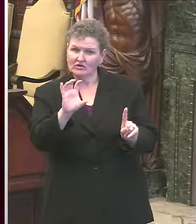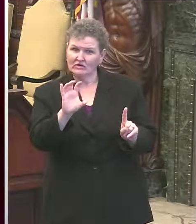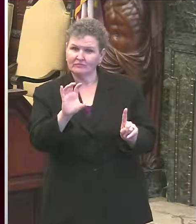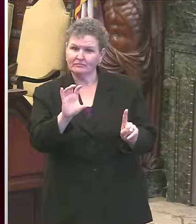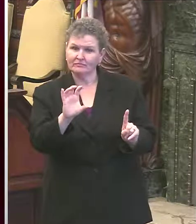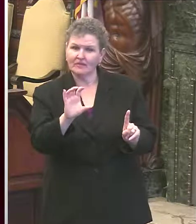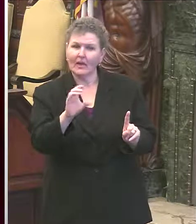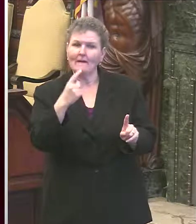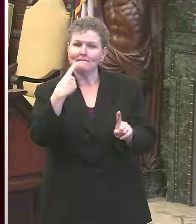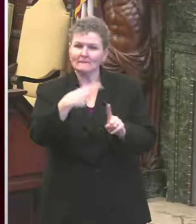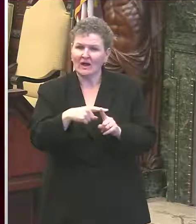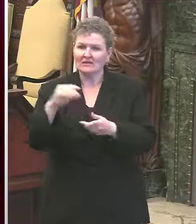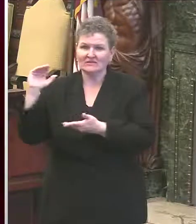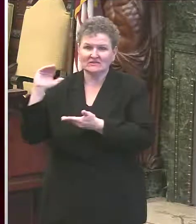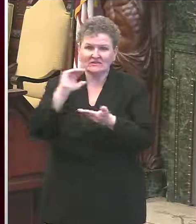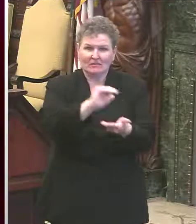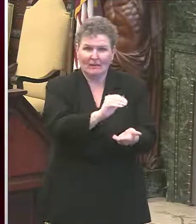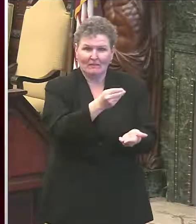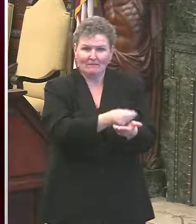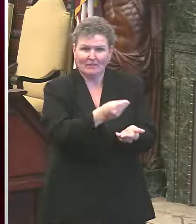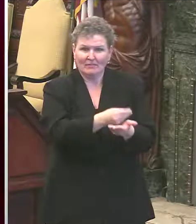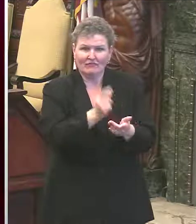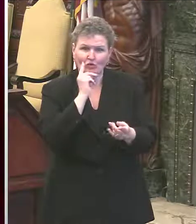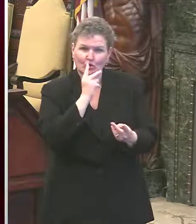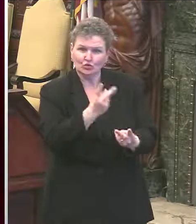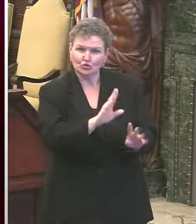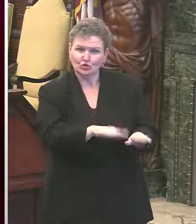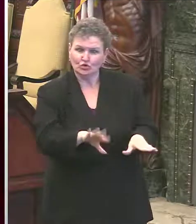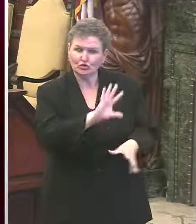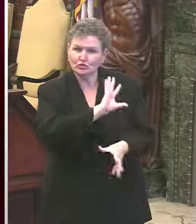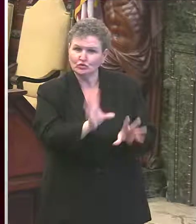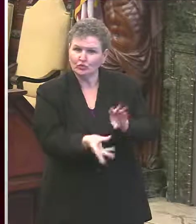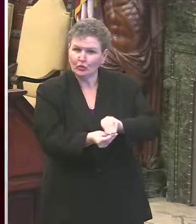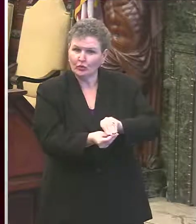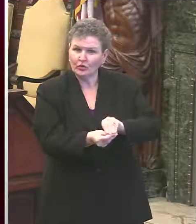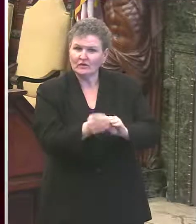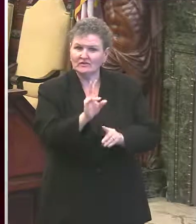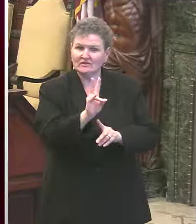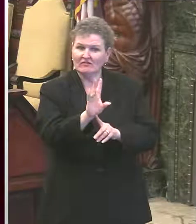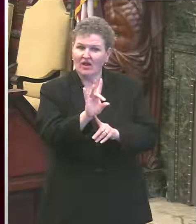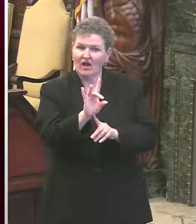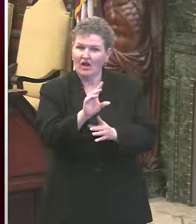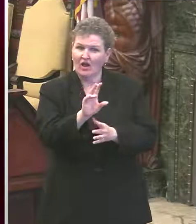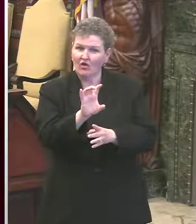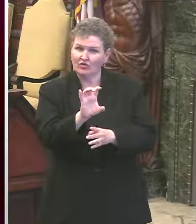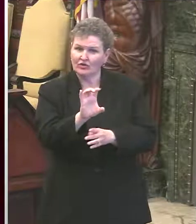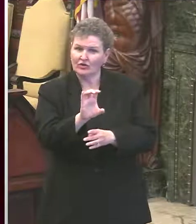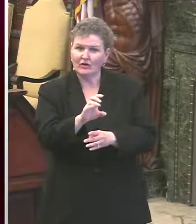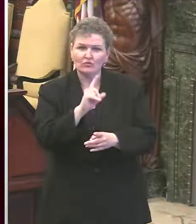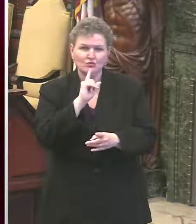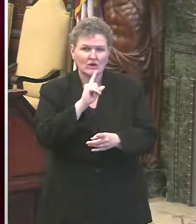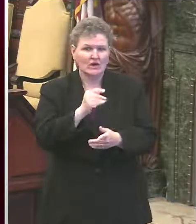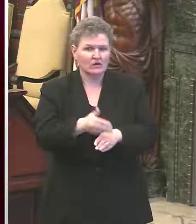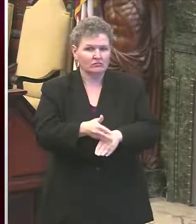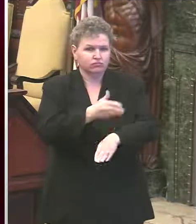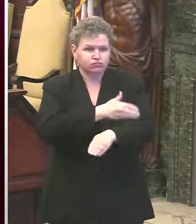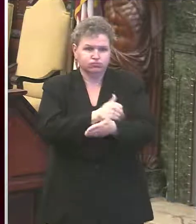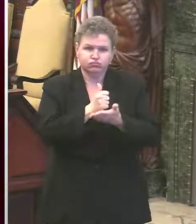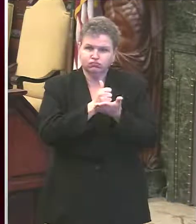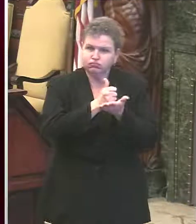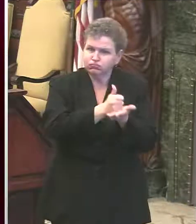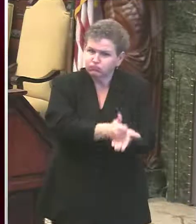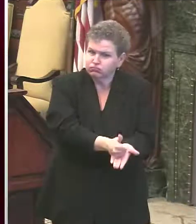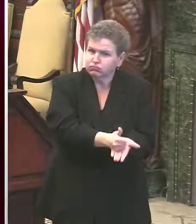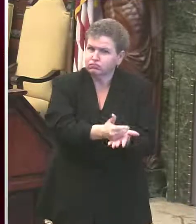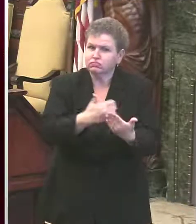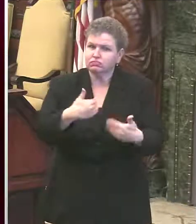stimulus with expanded child tax credit. Those changes to the child benefit are potentially transformational, especially if Congress succeeds in